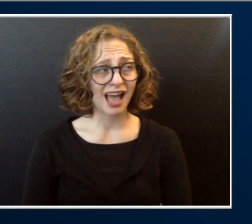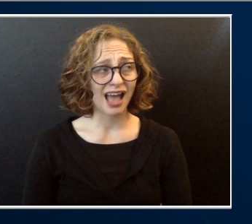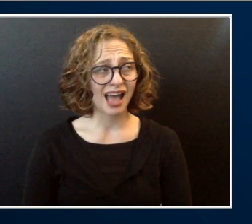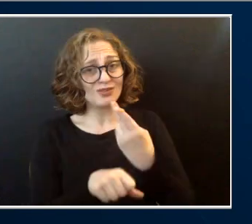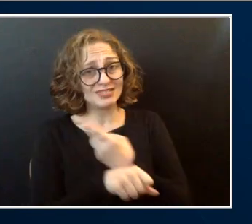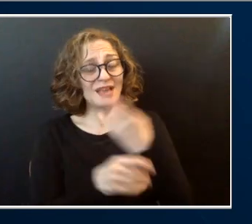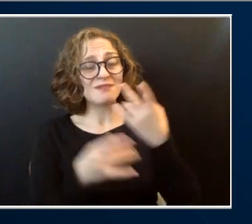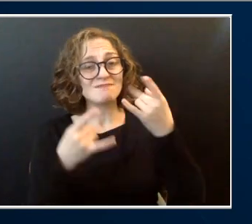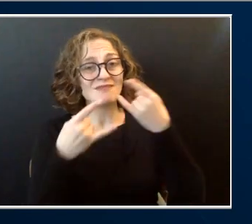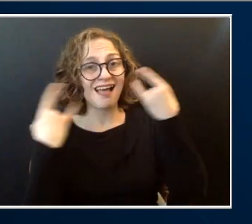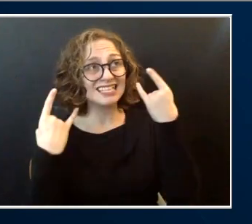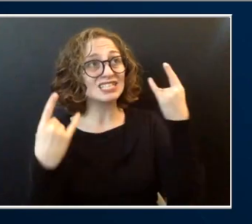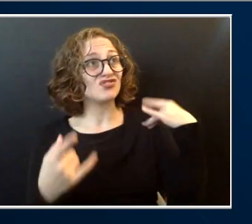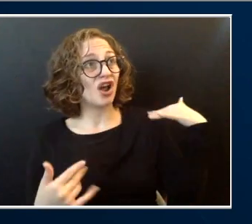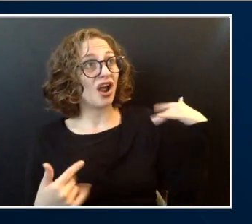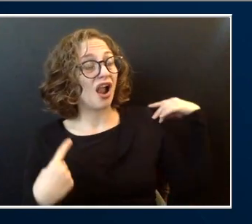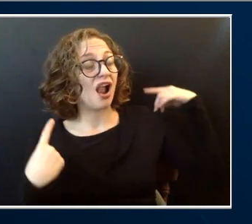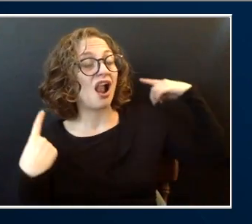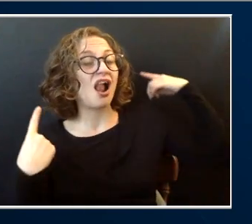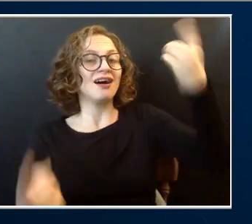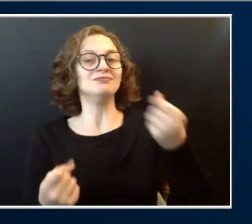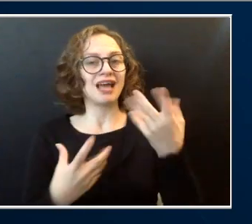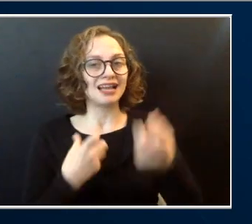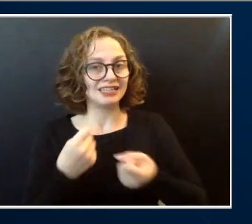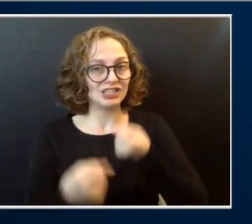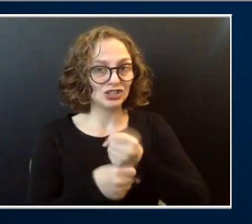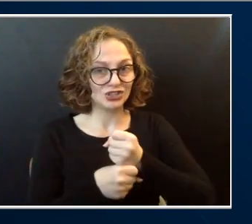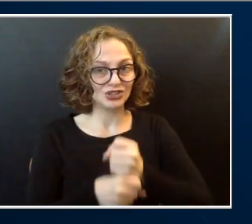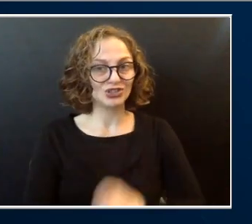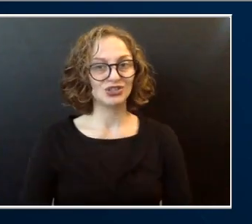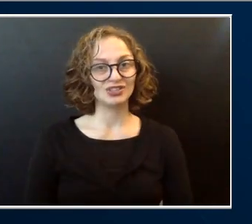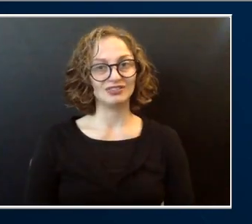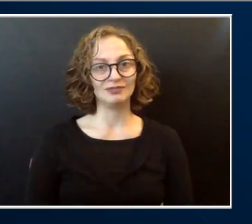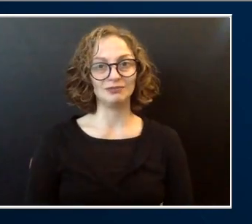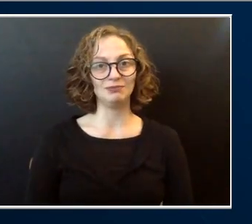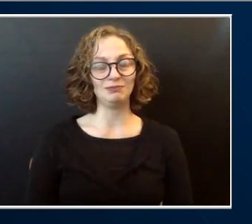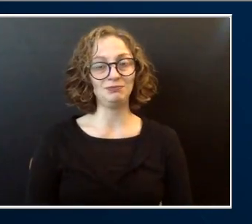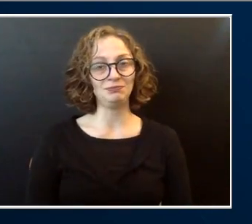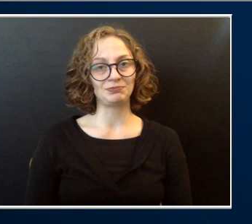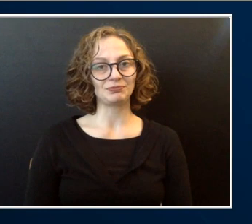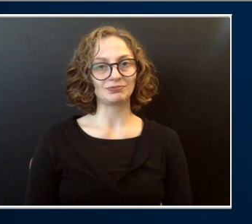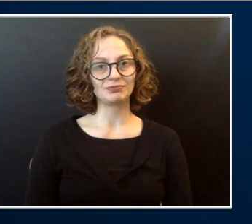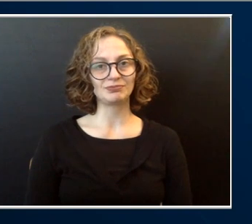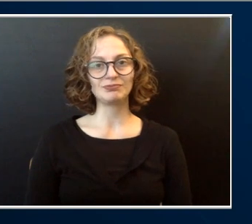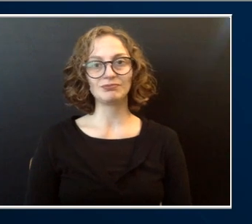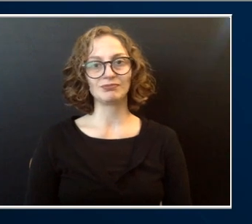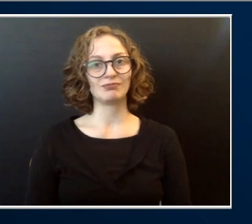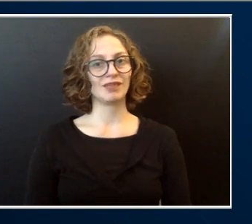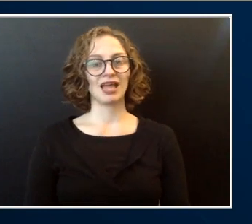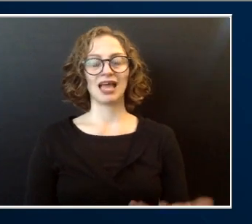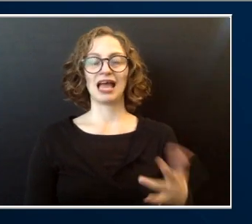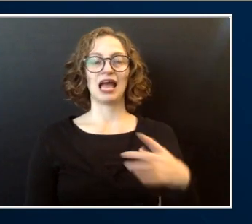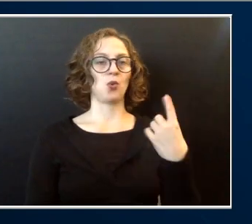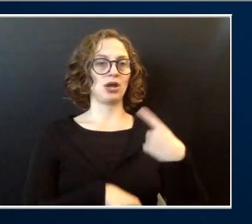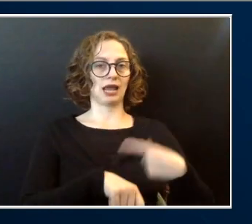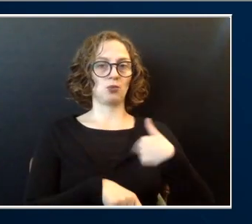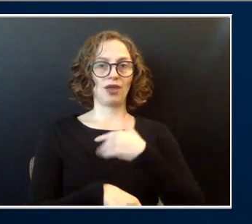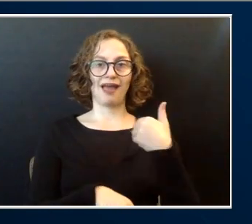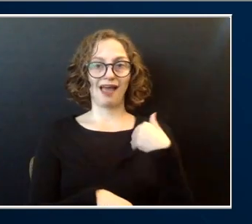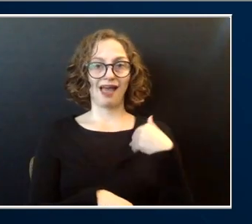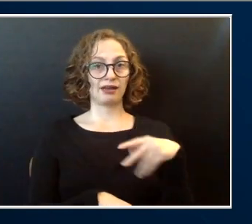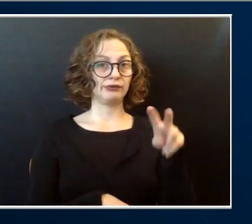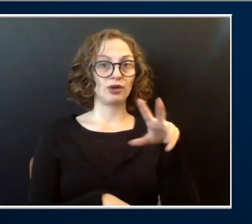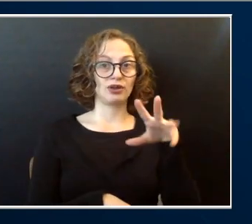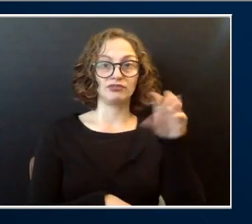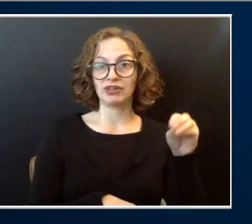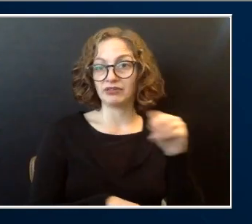it was just that. It was at a different time in the pandemic. We were at the 250 patients. We couldn't take care of patients who had a heart attack and strokes because we had too